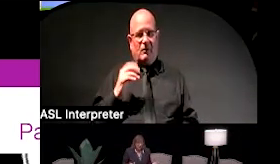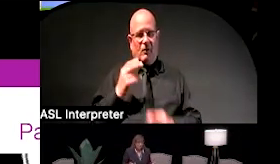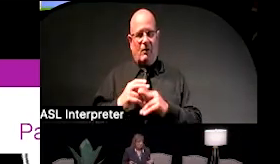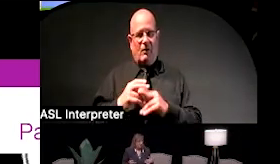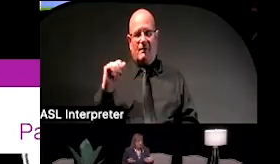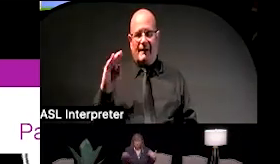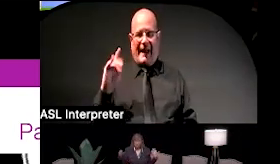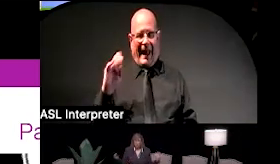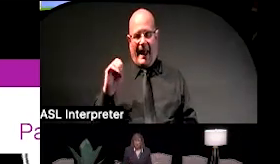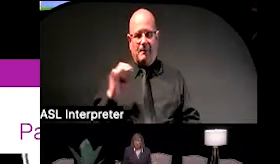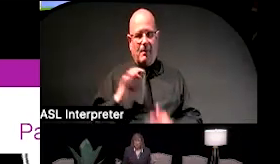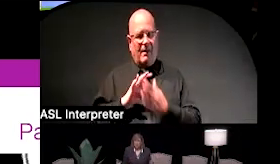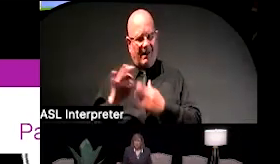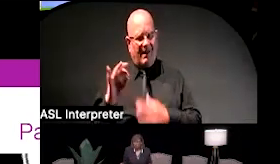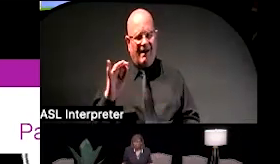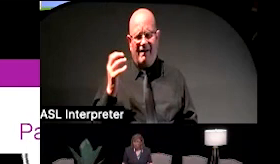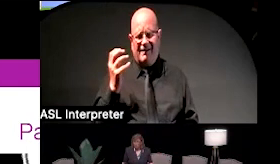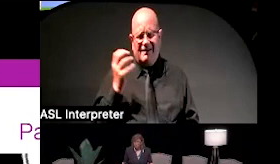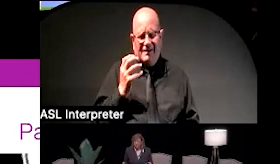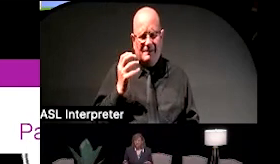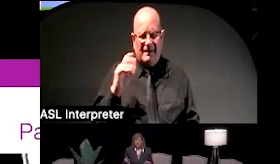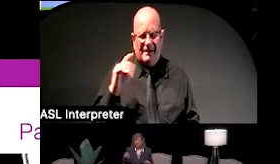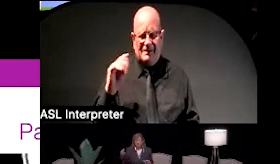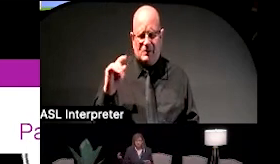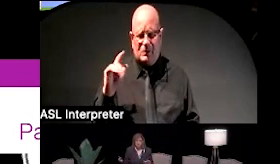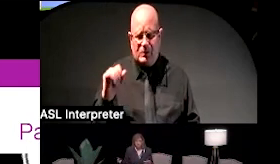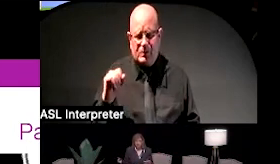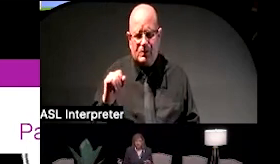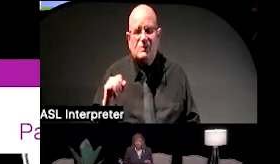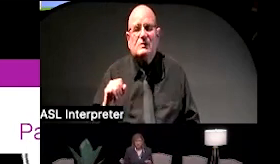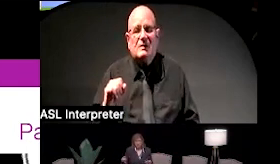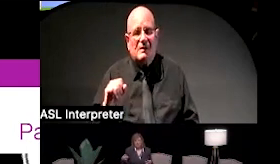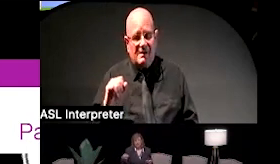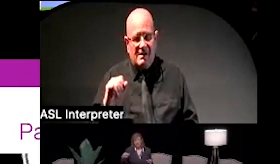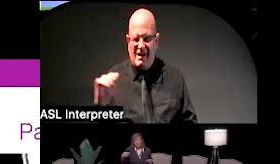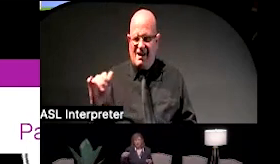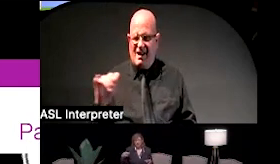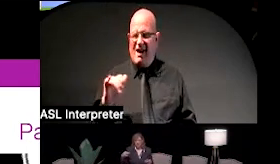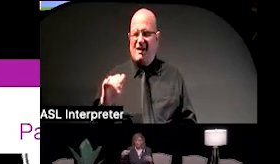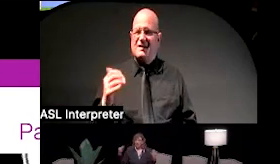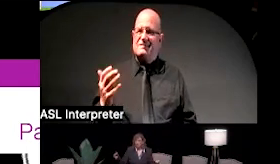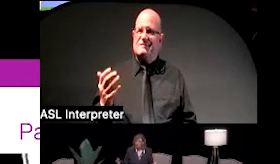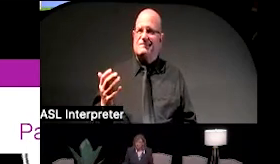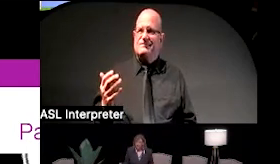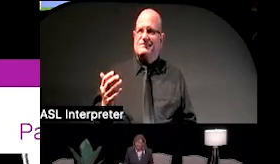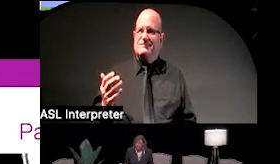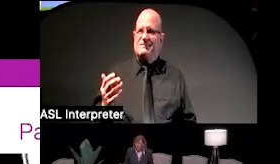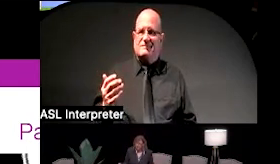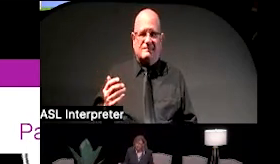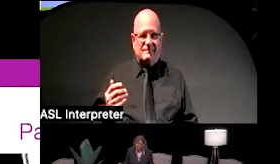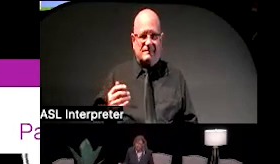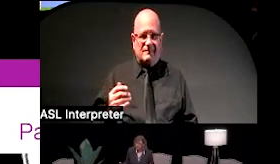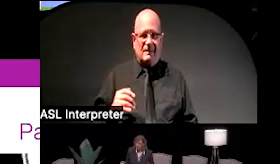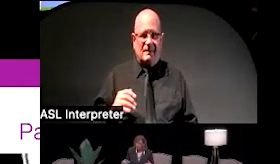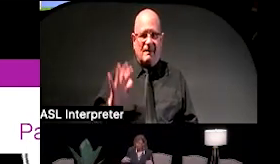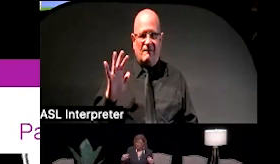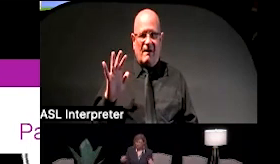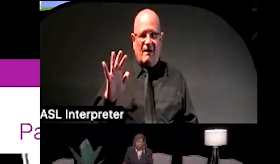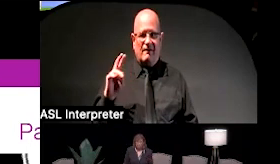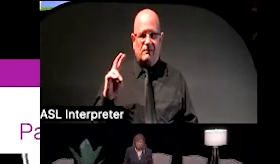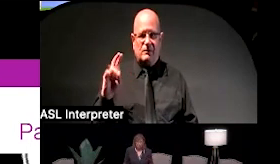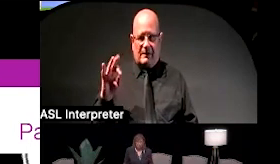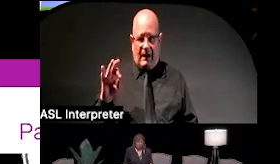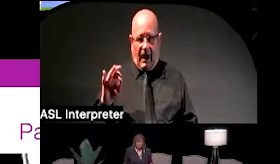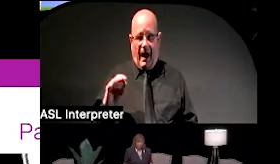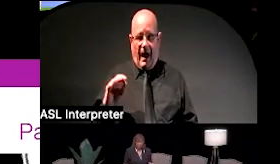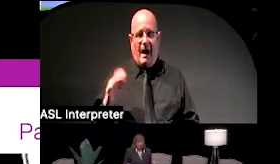there. These are amazing tools that are just like the 529 plans where parents may